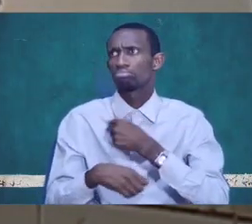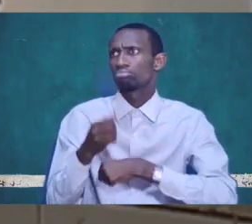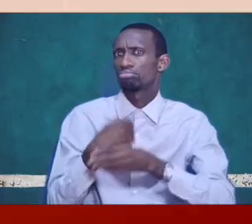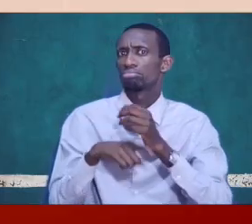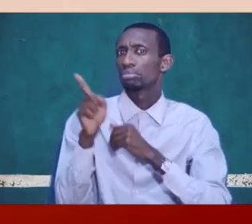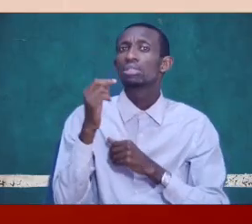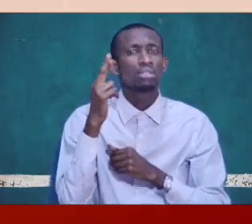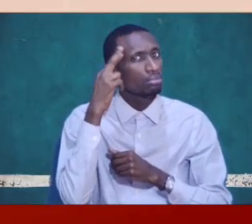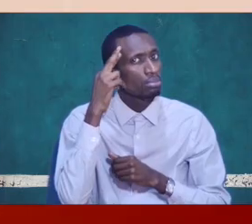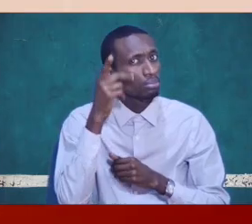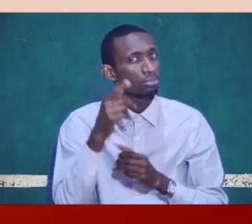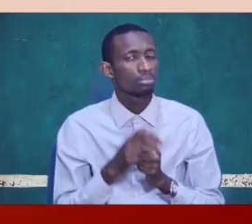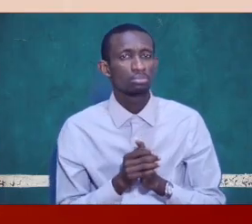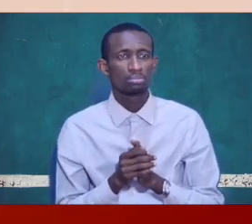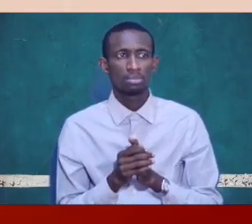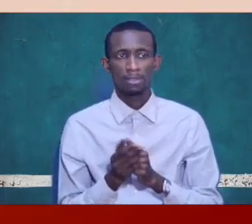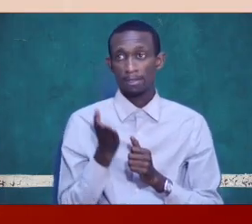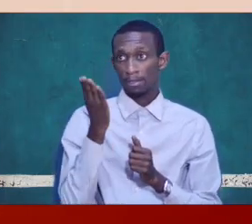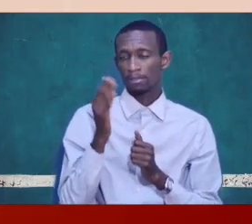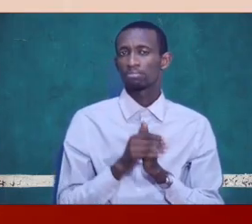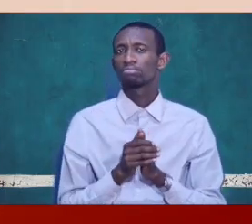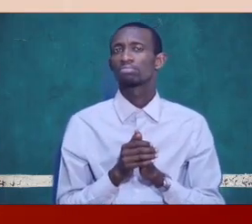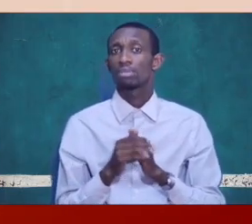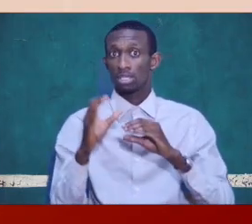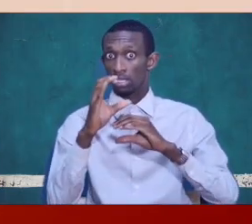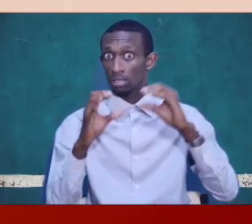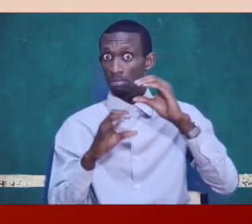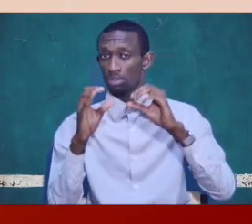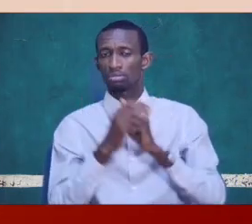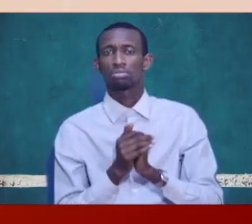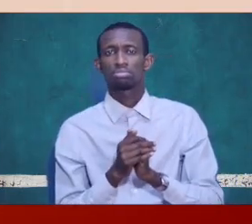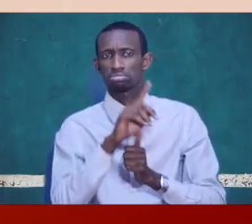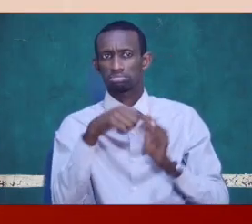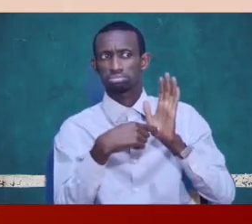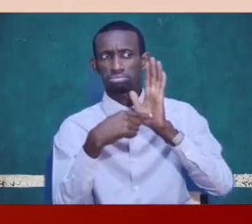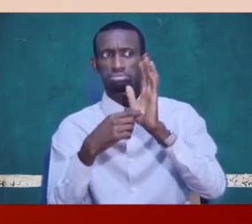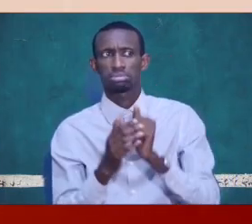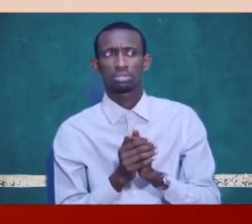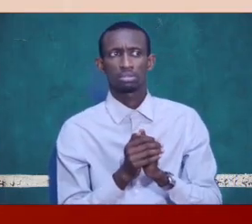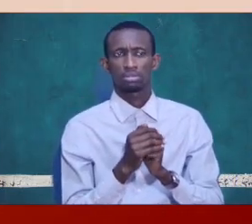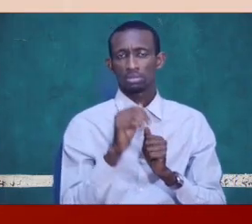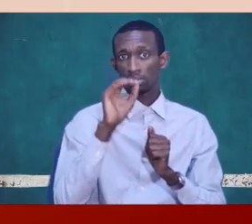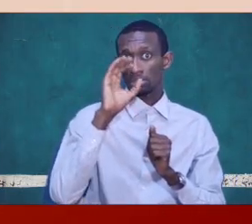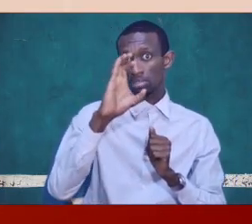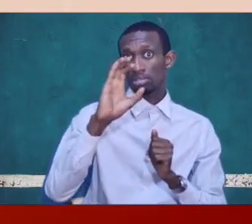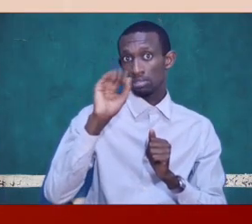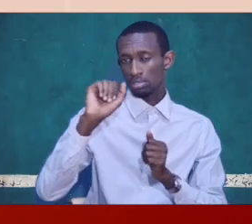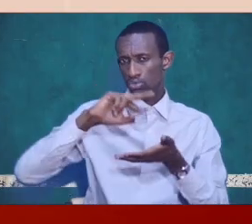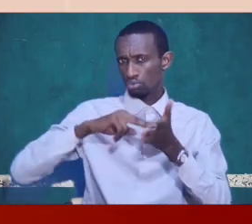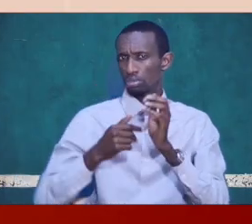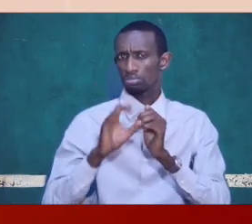Remember, this is the chemical symbol for the element, and Ca represents calcium. You remember